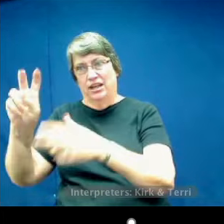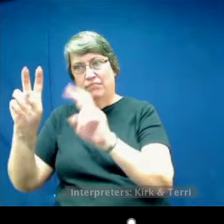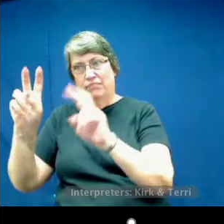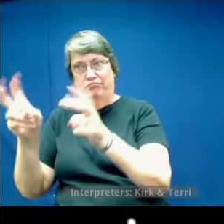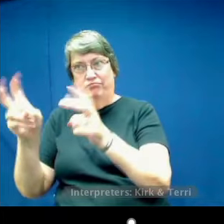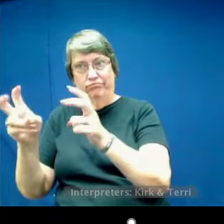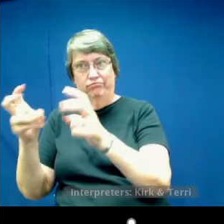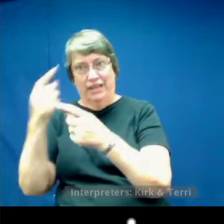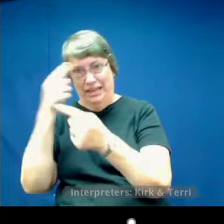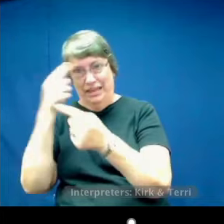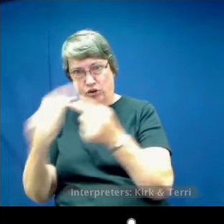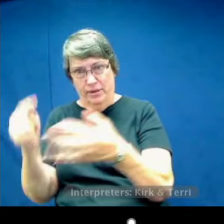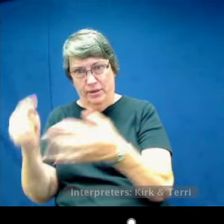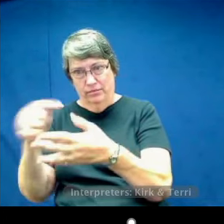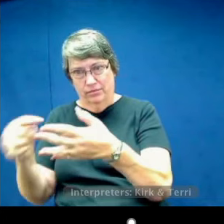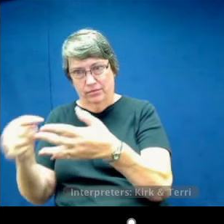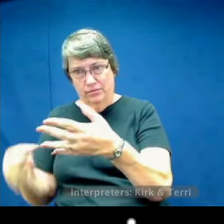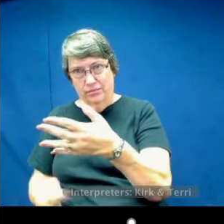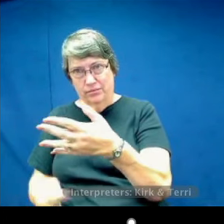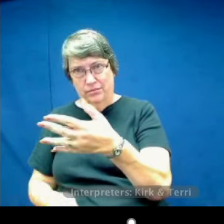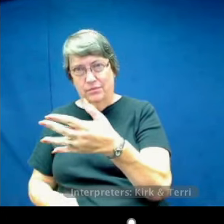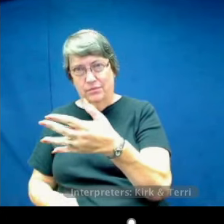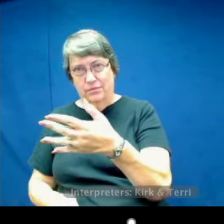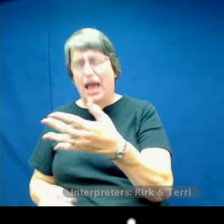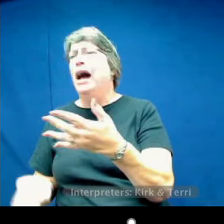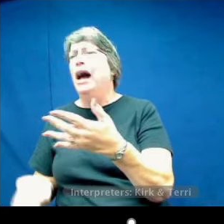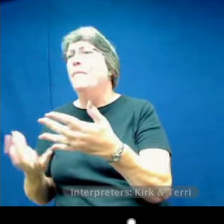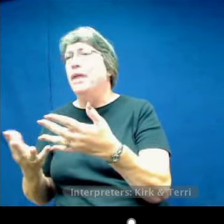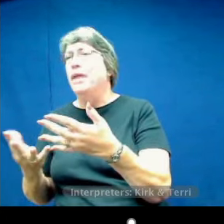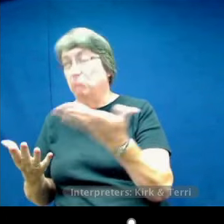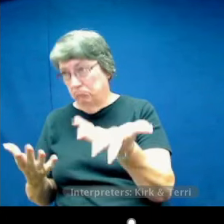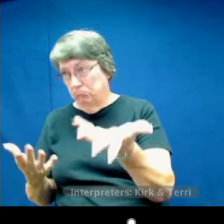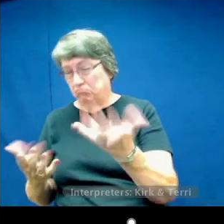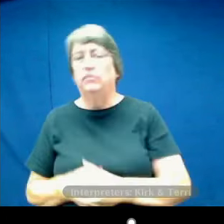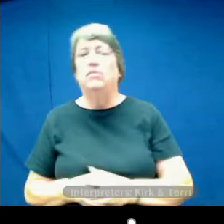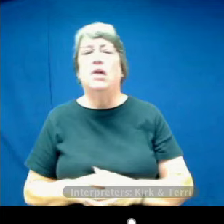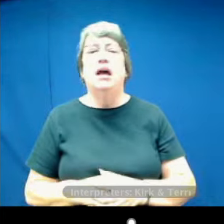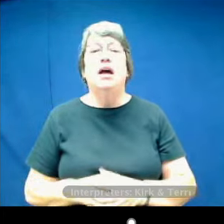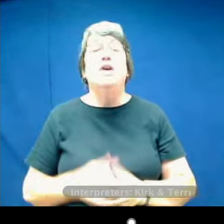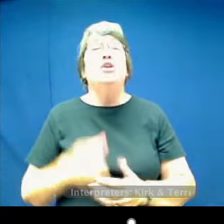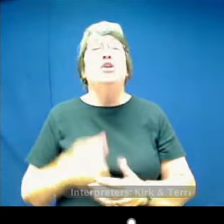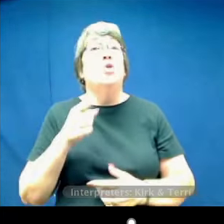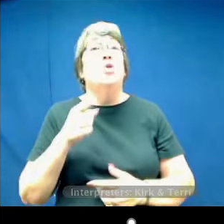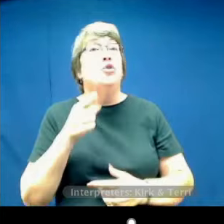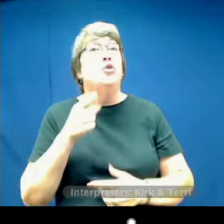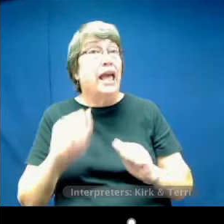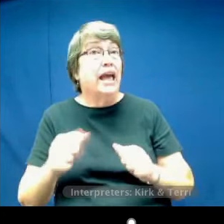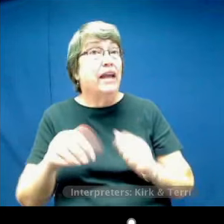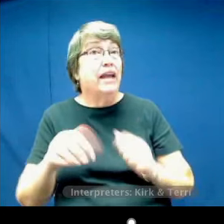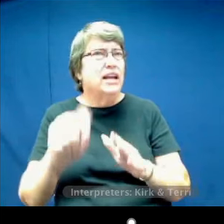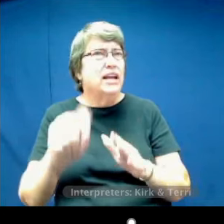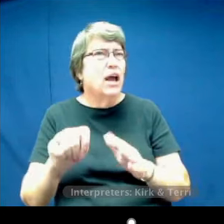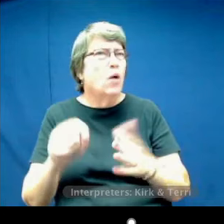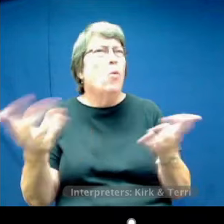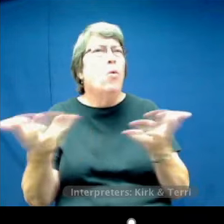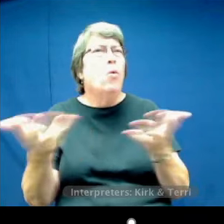Knowing that will help you predict as an interpreter. Knowing if it's contested, finding out what the grounds are that we'll go